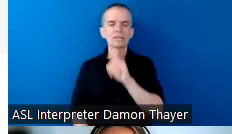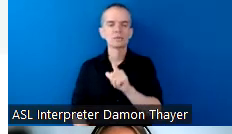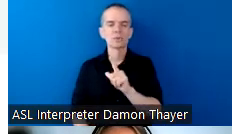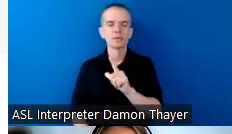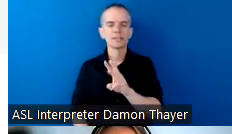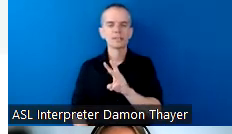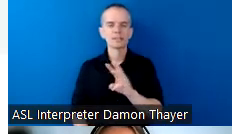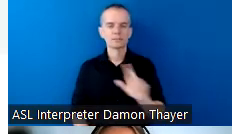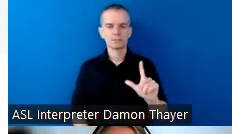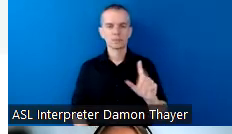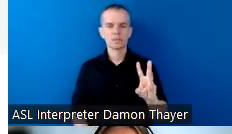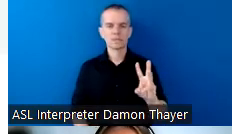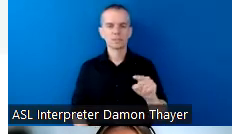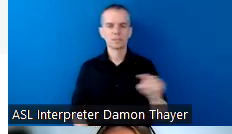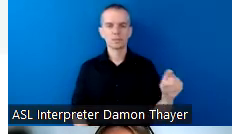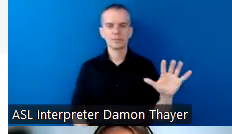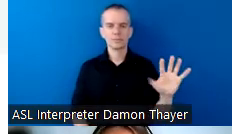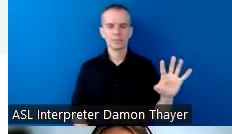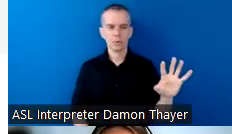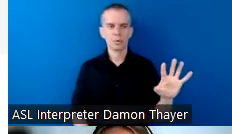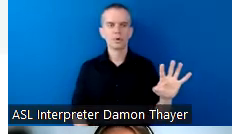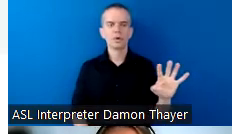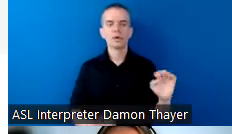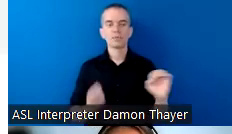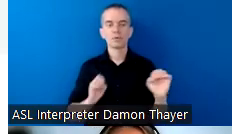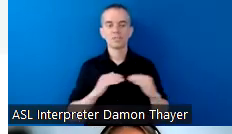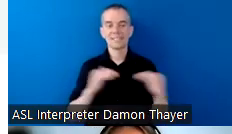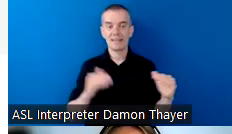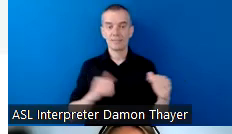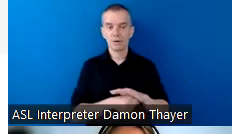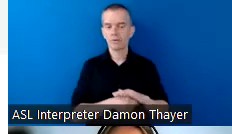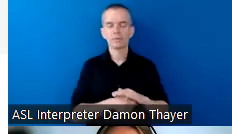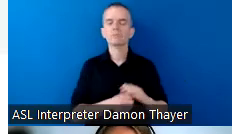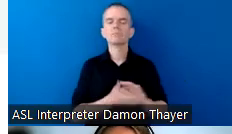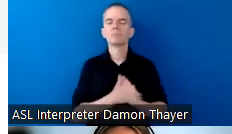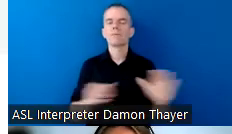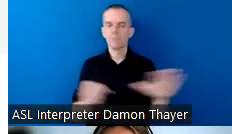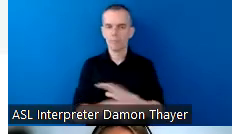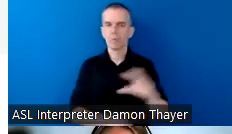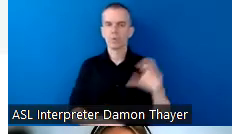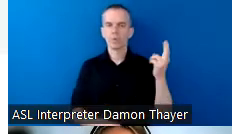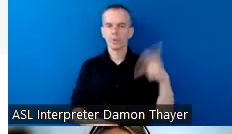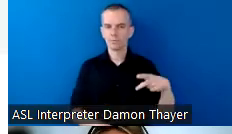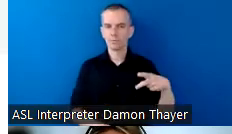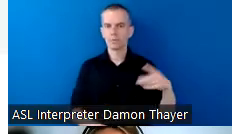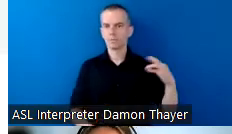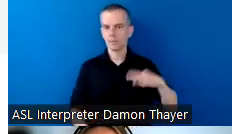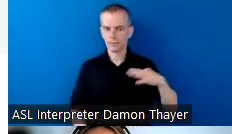These individuals will move from their emergency level coverage to full OHP benefits as of July